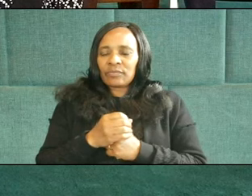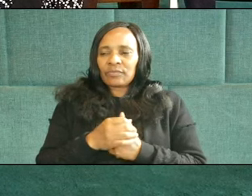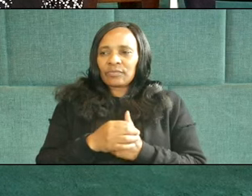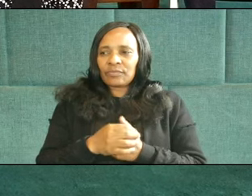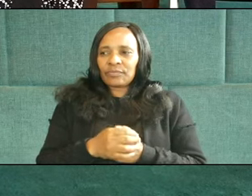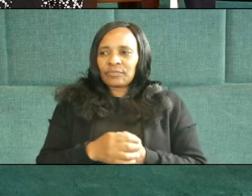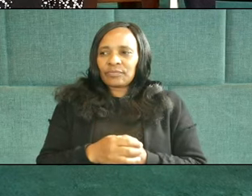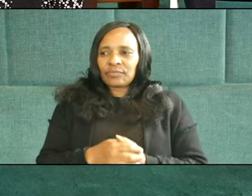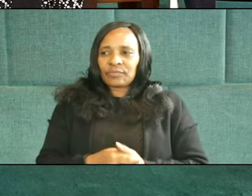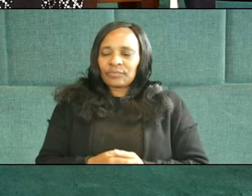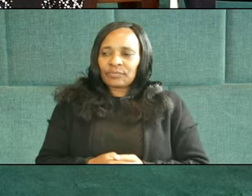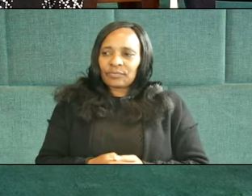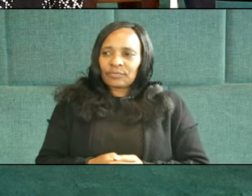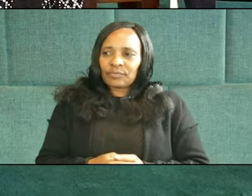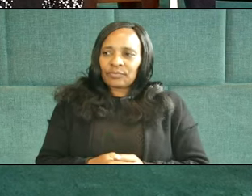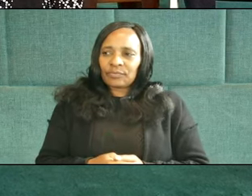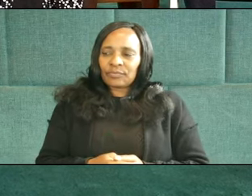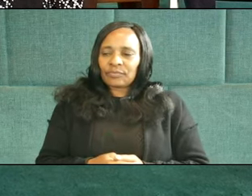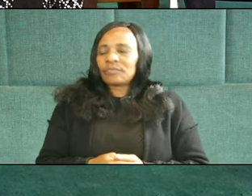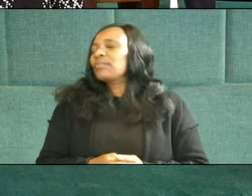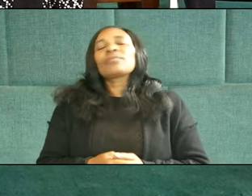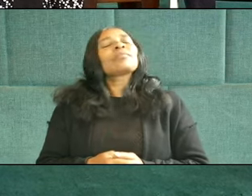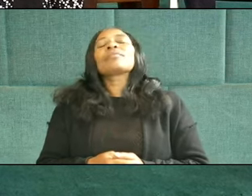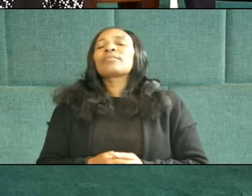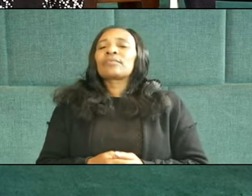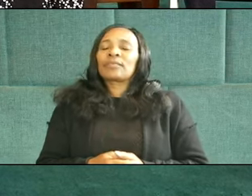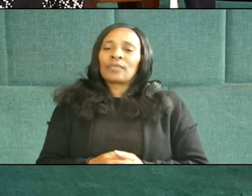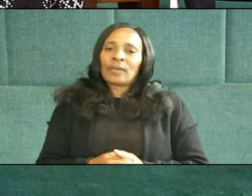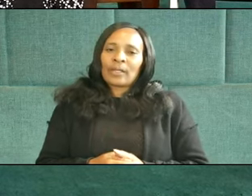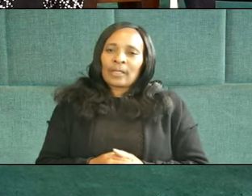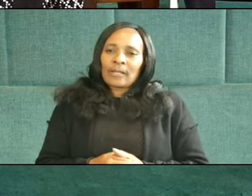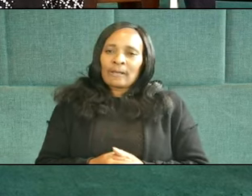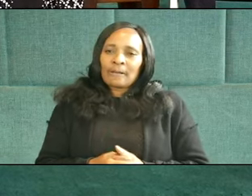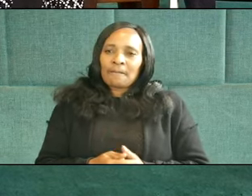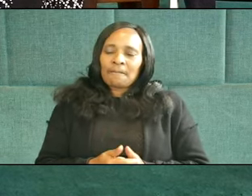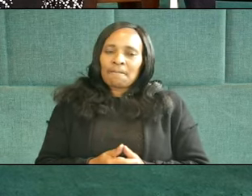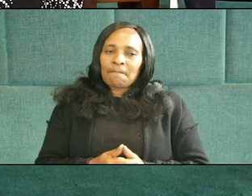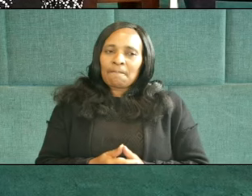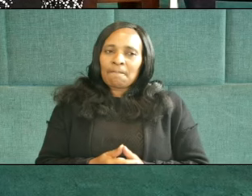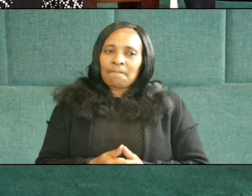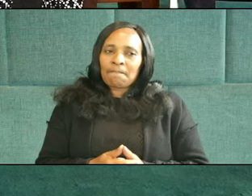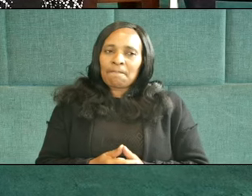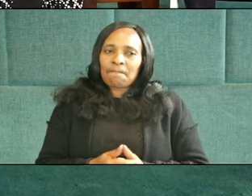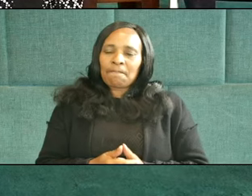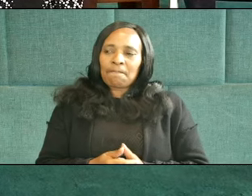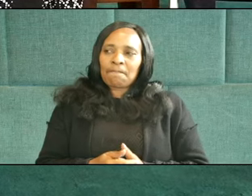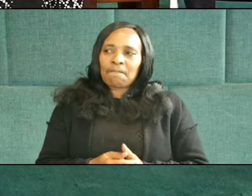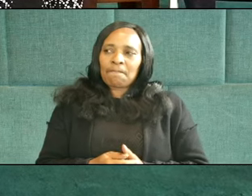Yes, I completely agree with you on that, especially on the bit of Saul, because most of David's lamentation is telling people to rejoice.